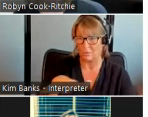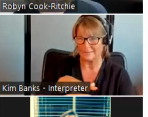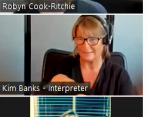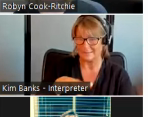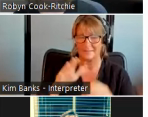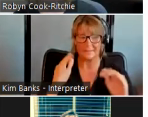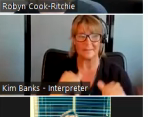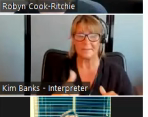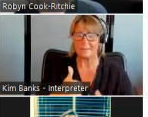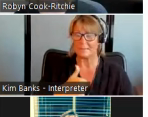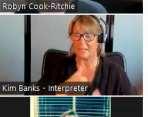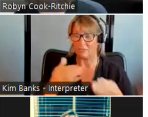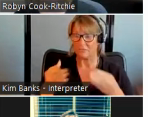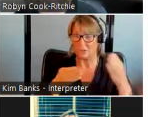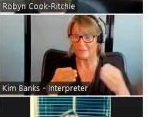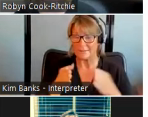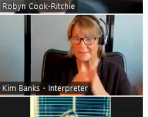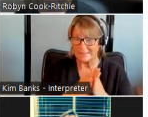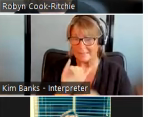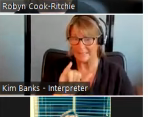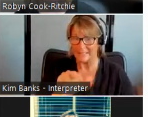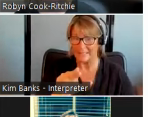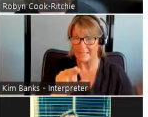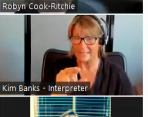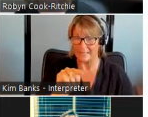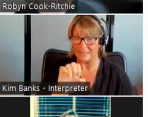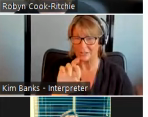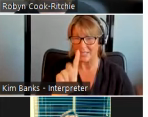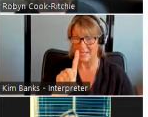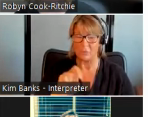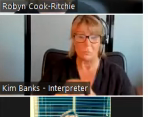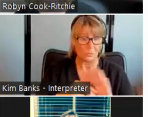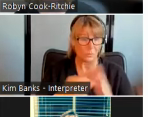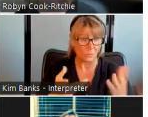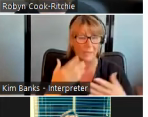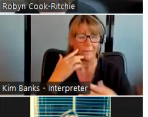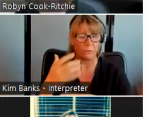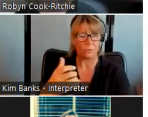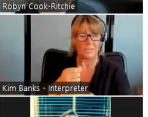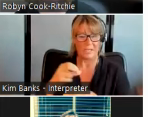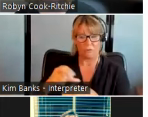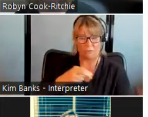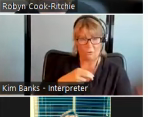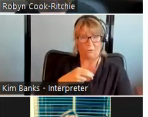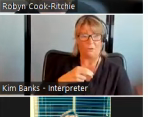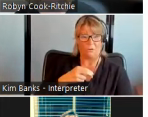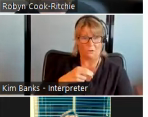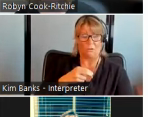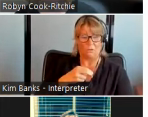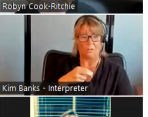Self-service initiated. So if you receive a referral through the Employment Ontario